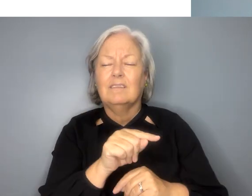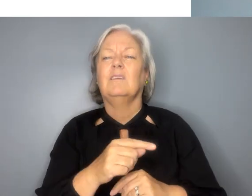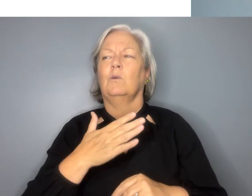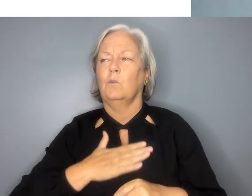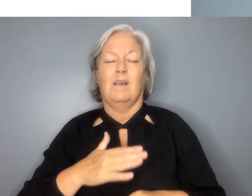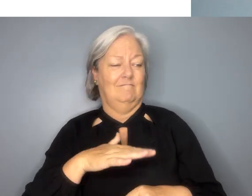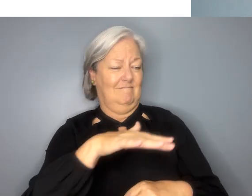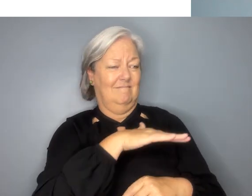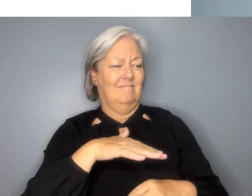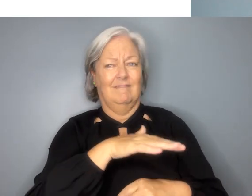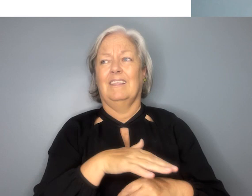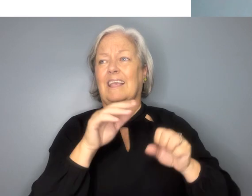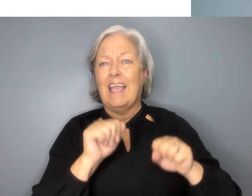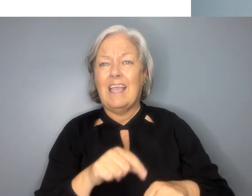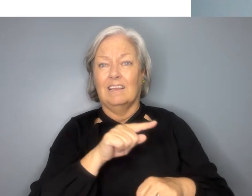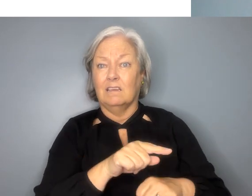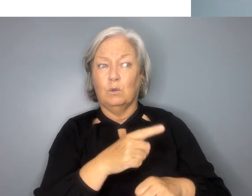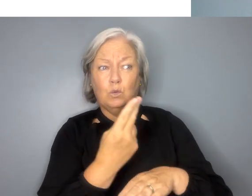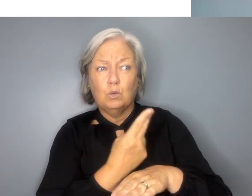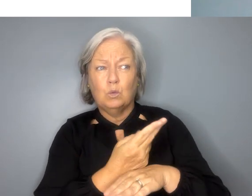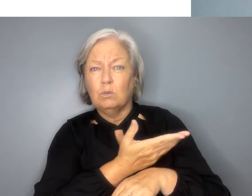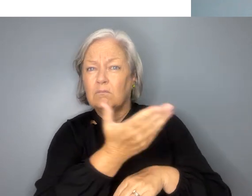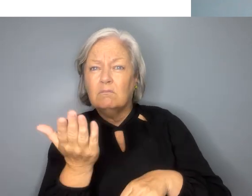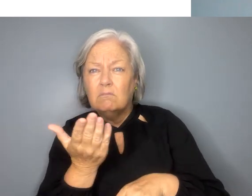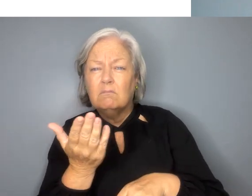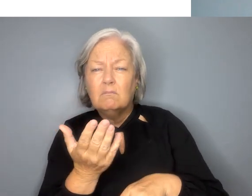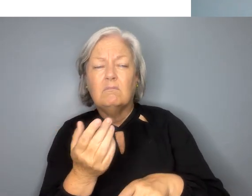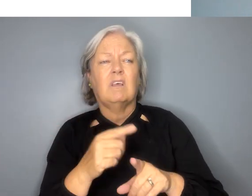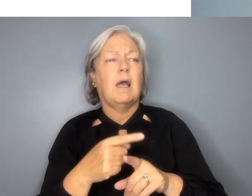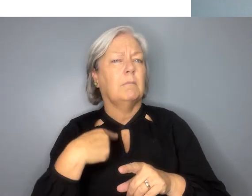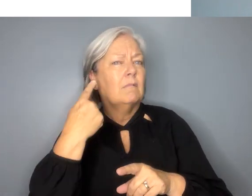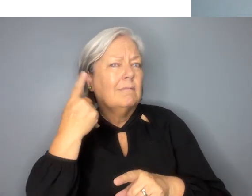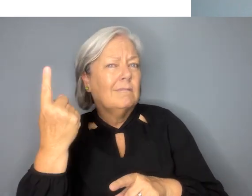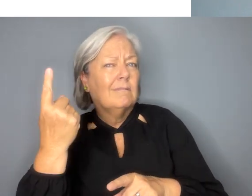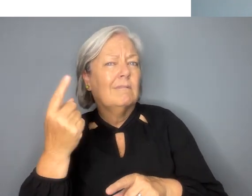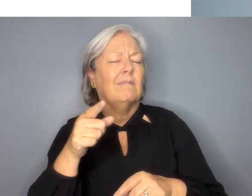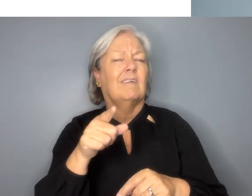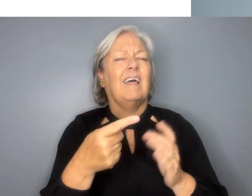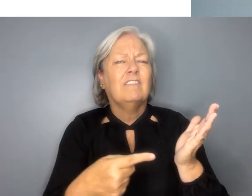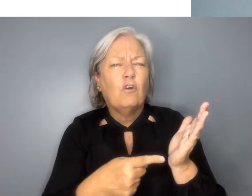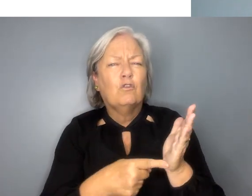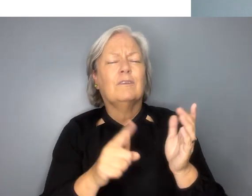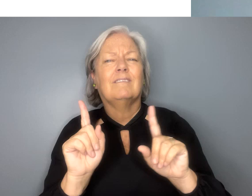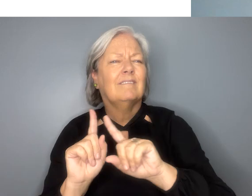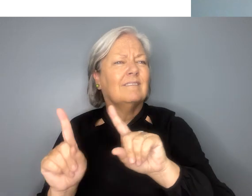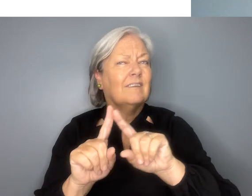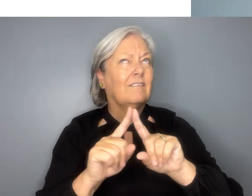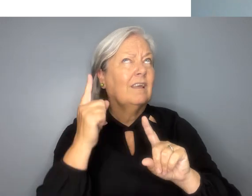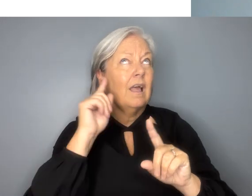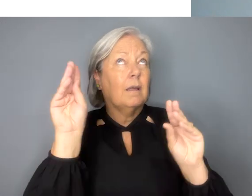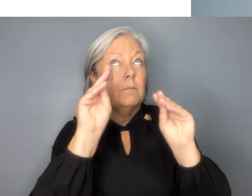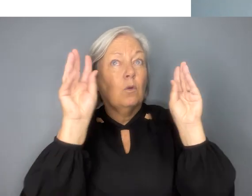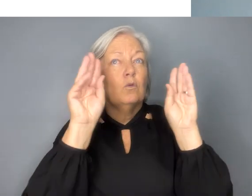disabilities, that the spaces they're moving to will be able to be fully used by people who use mobility devices, particularly.